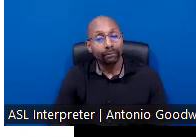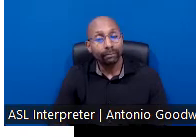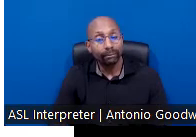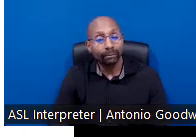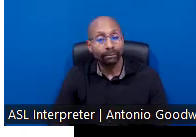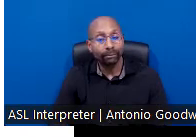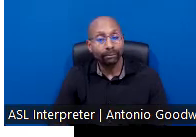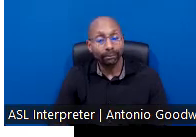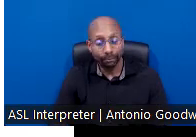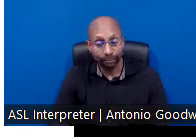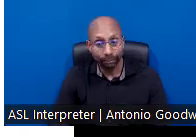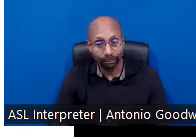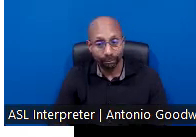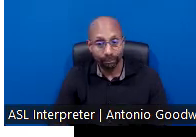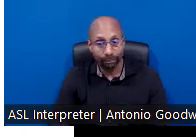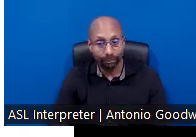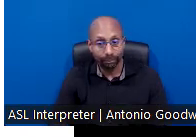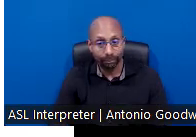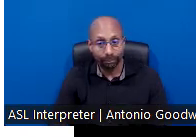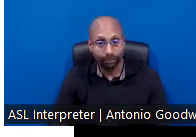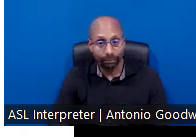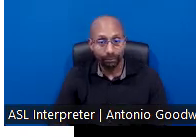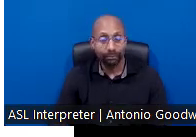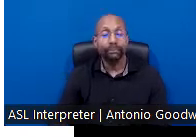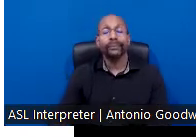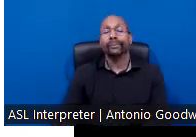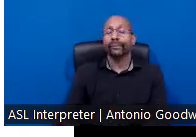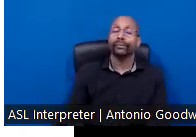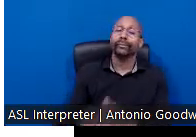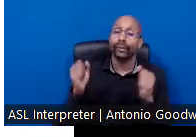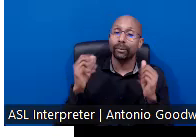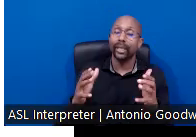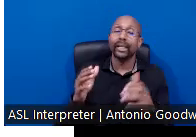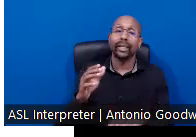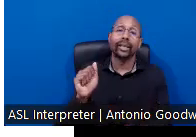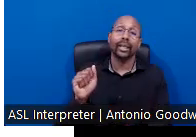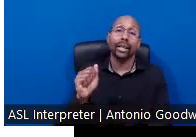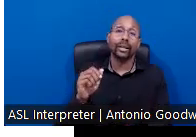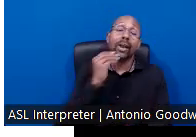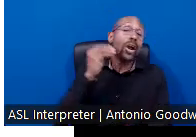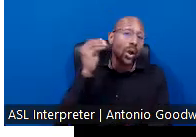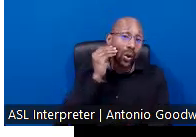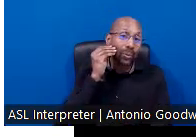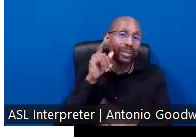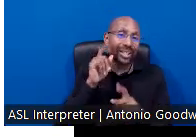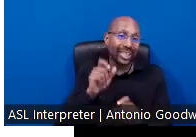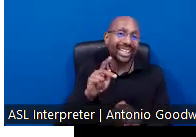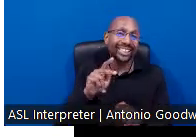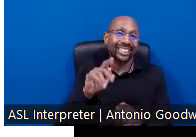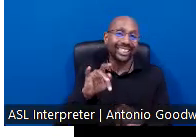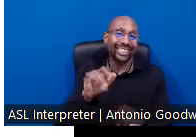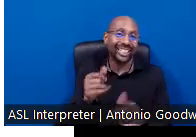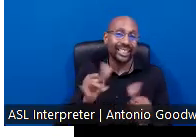May 11th, when we're going to start seeing a cost around testing and no more test clinics around